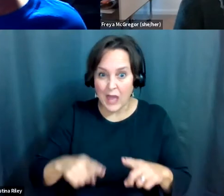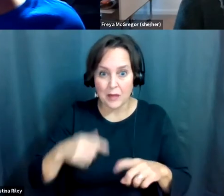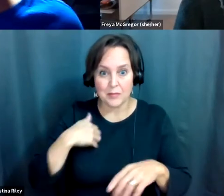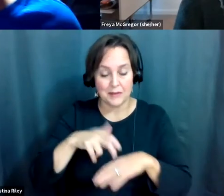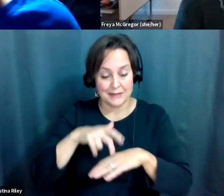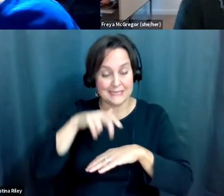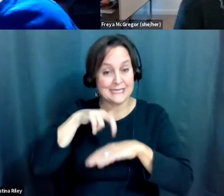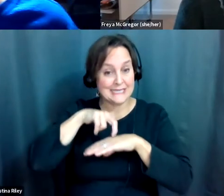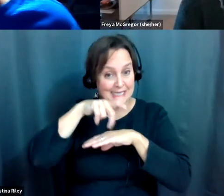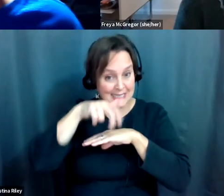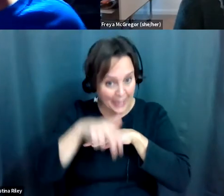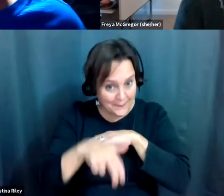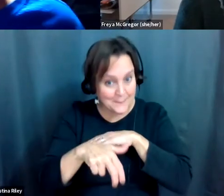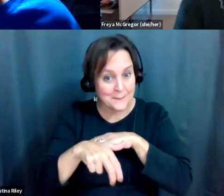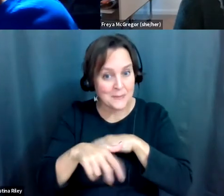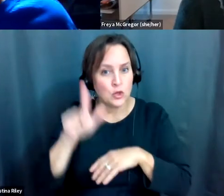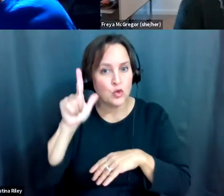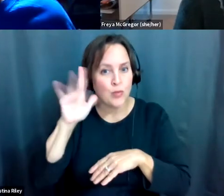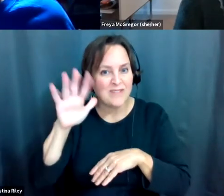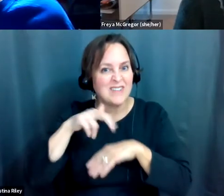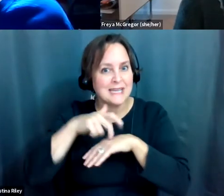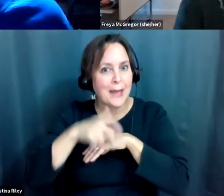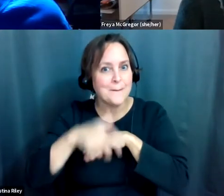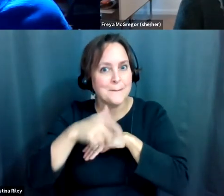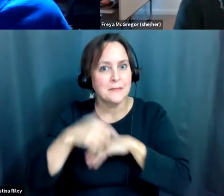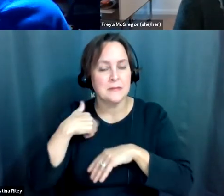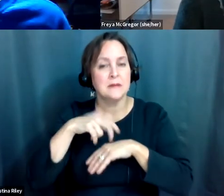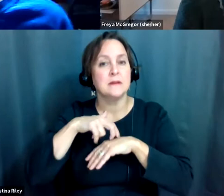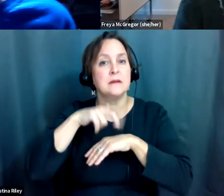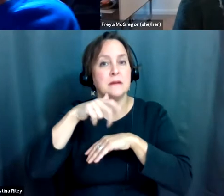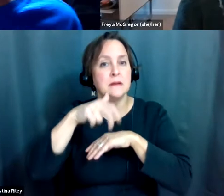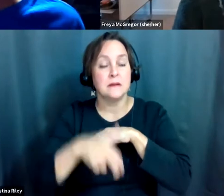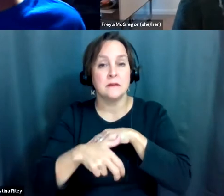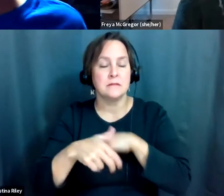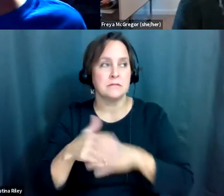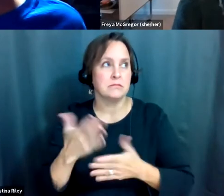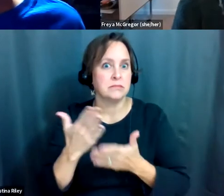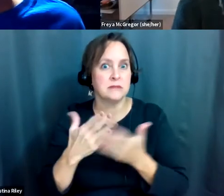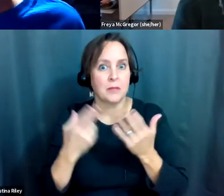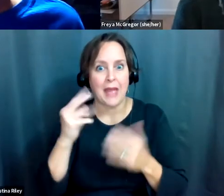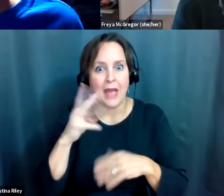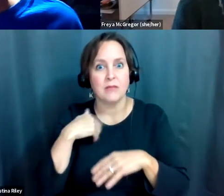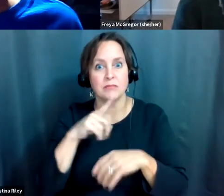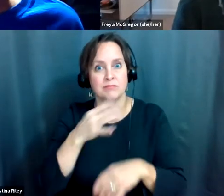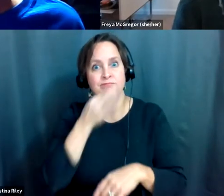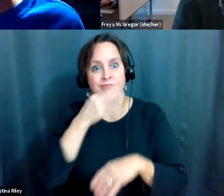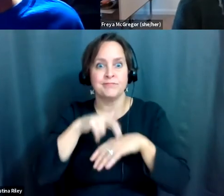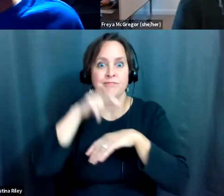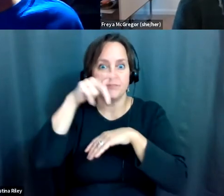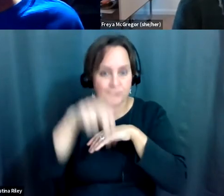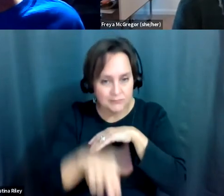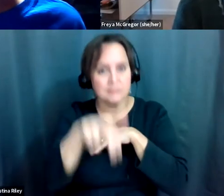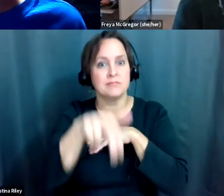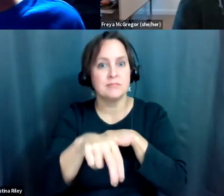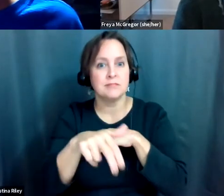steps that had 25 steps once and somehow miraculously went all the way to the bottoms landed on